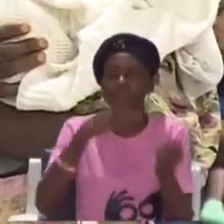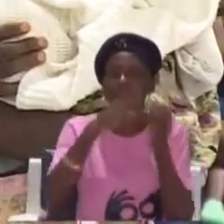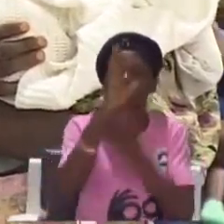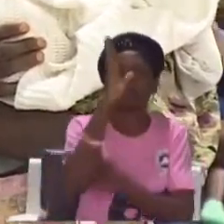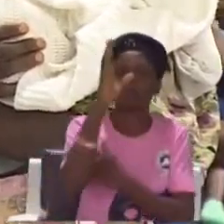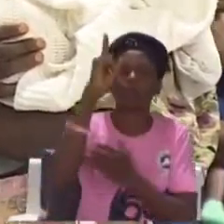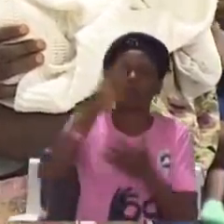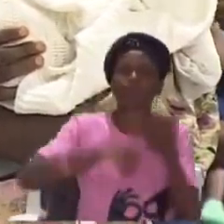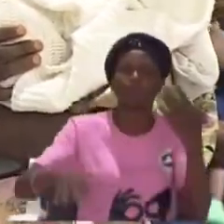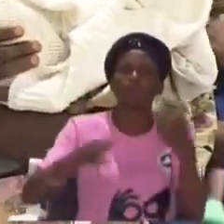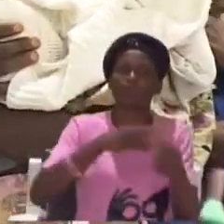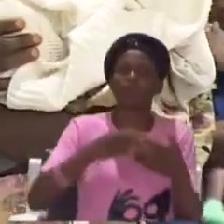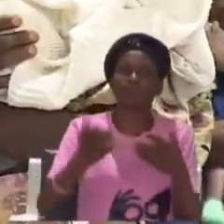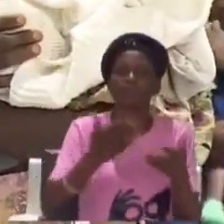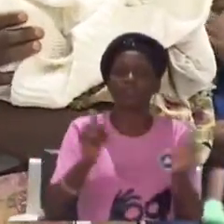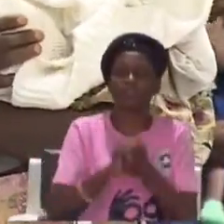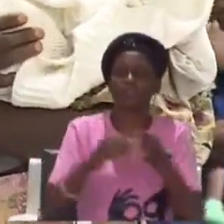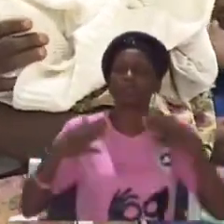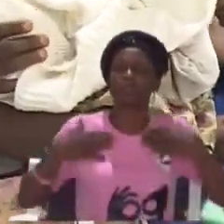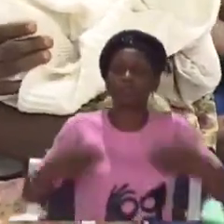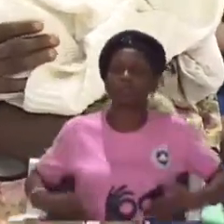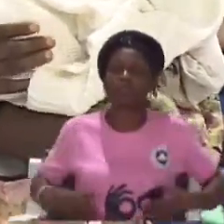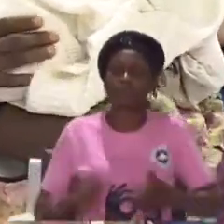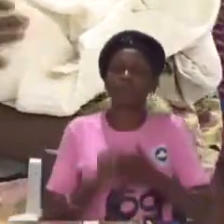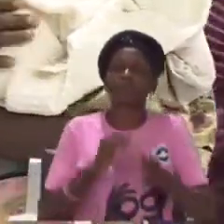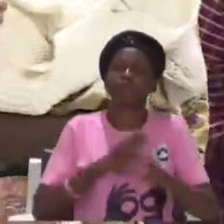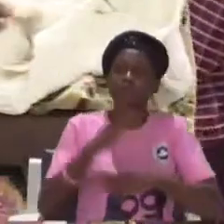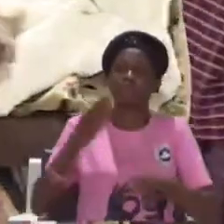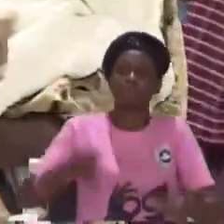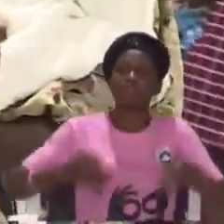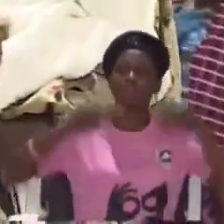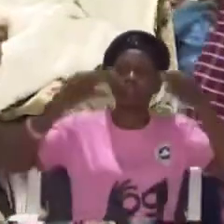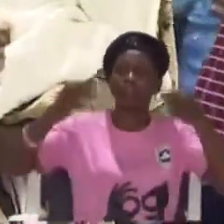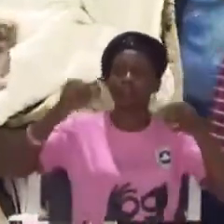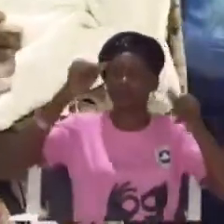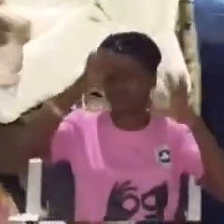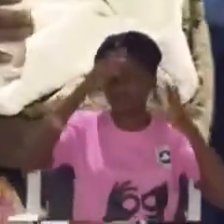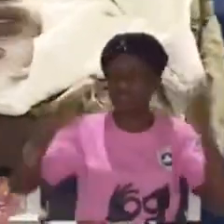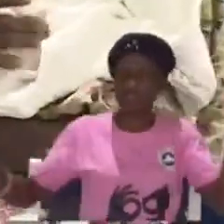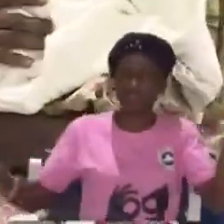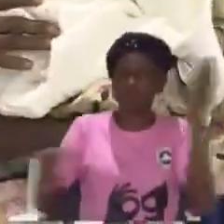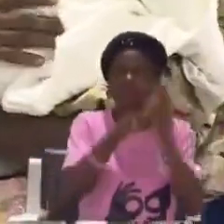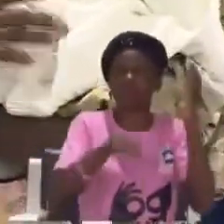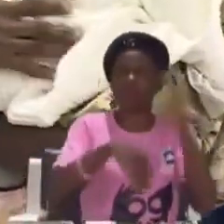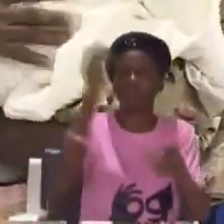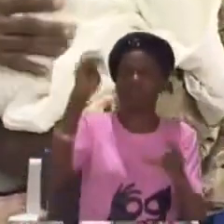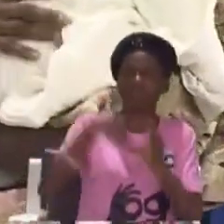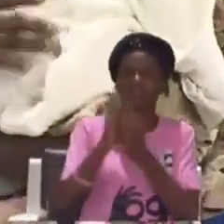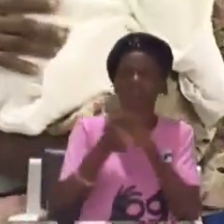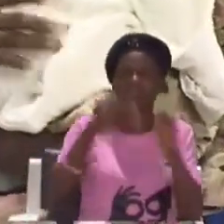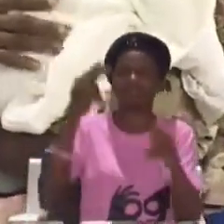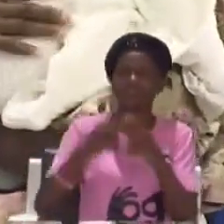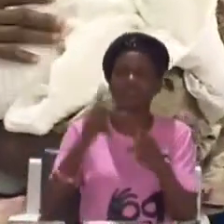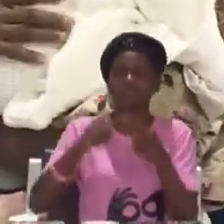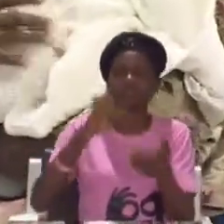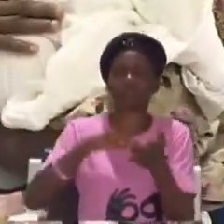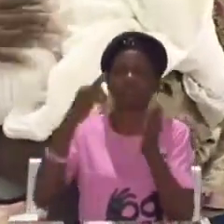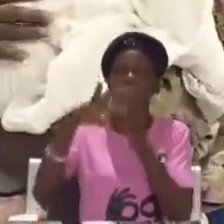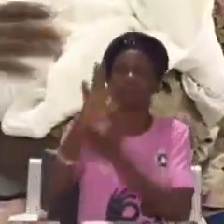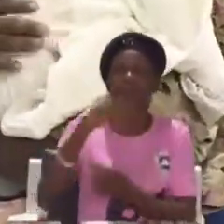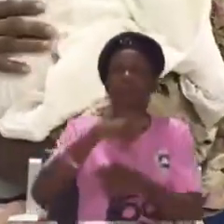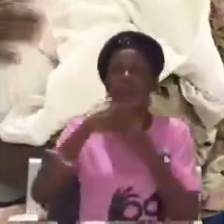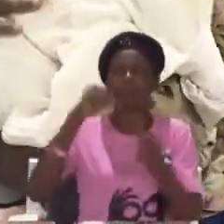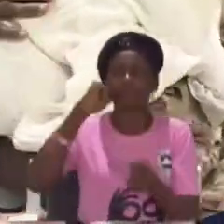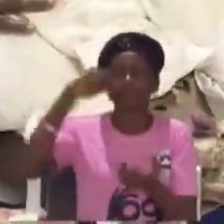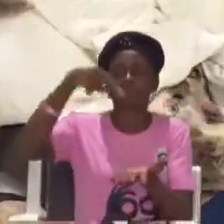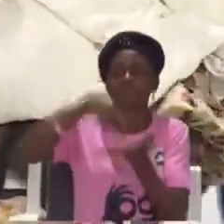whatever things that is in my body that is causing delay, Father, throw them out in Jesus' name. To the glory of God, when I